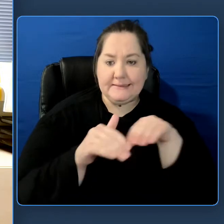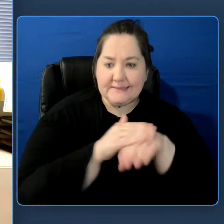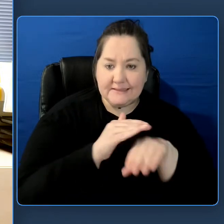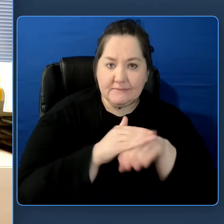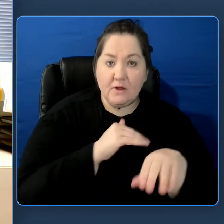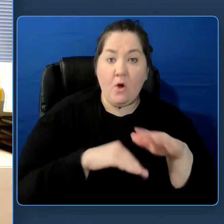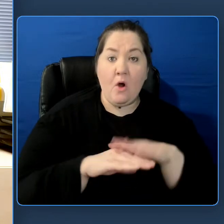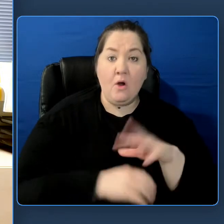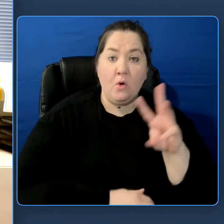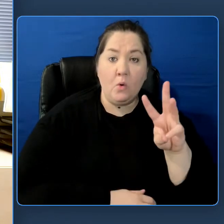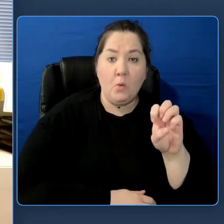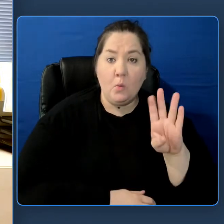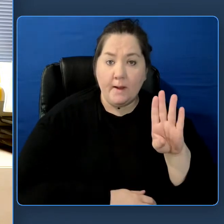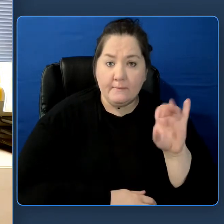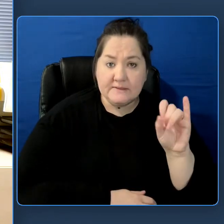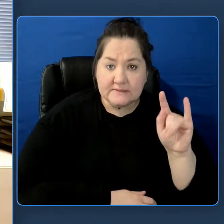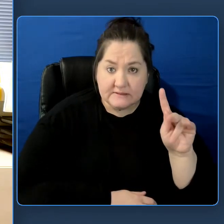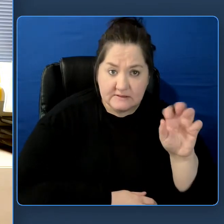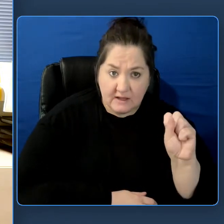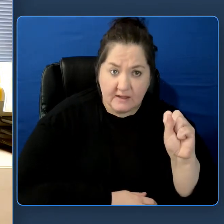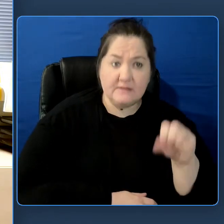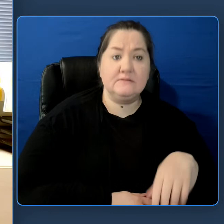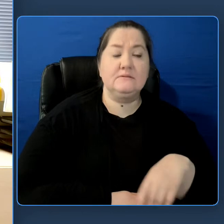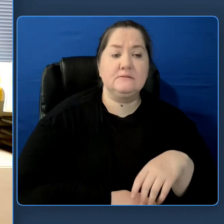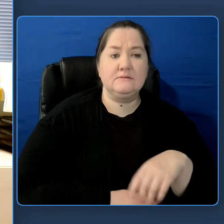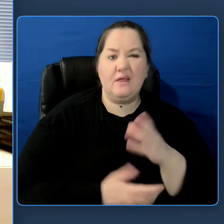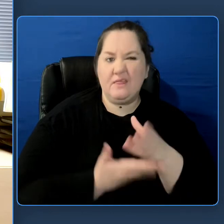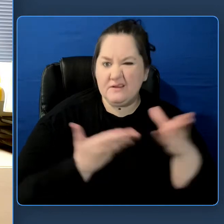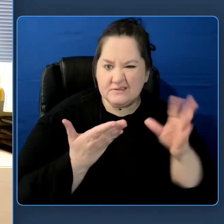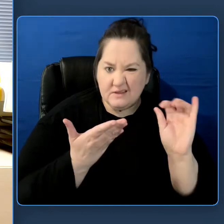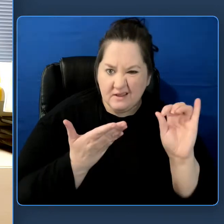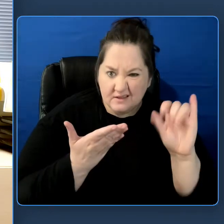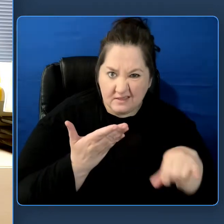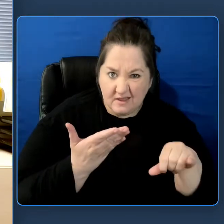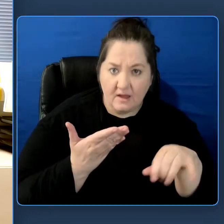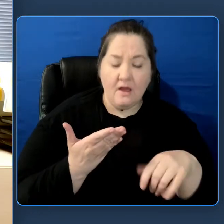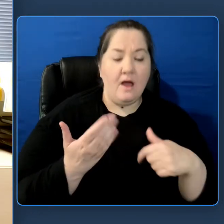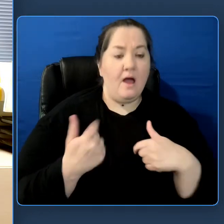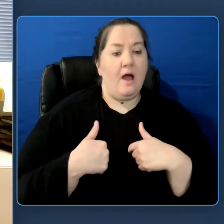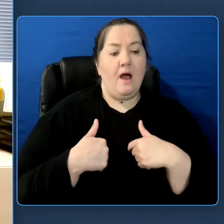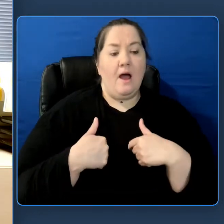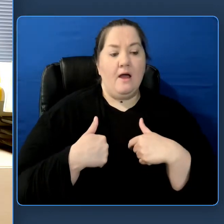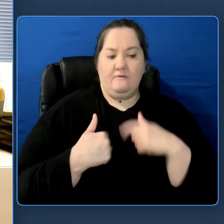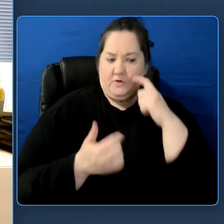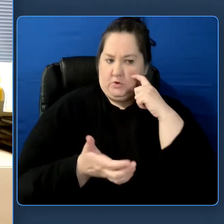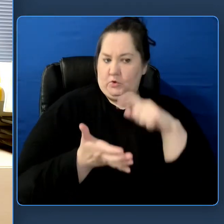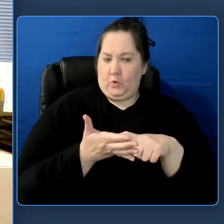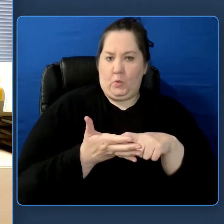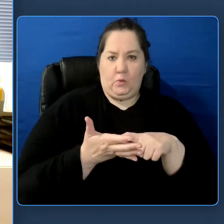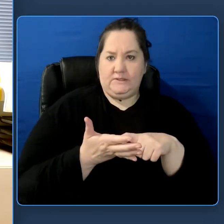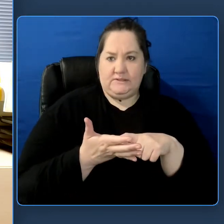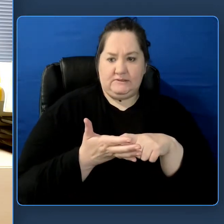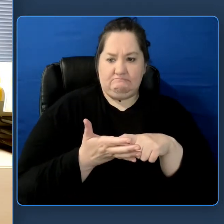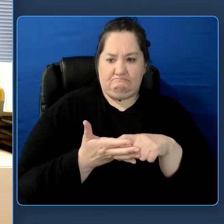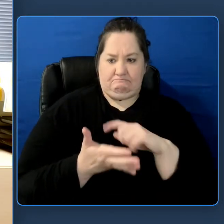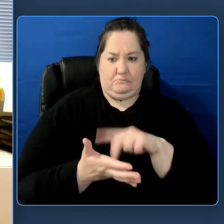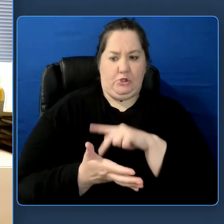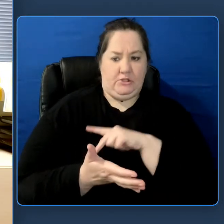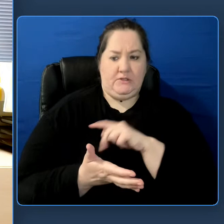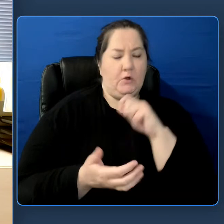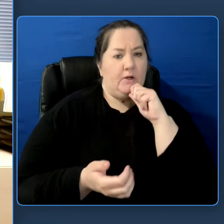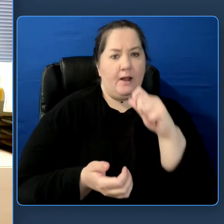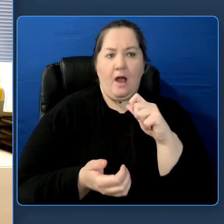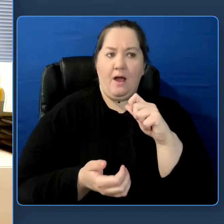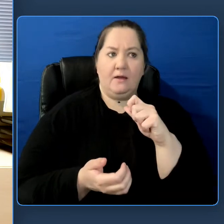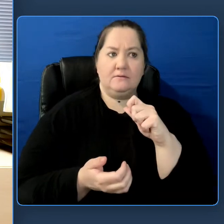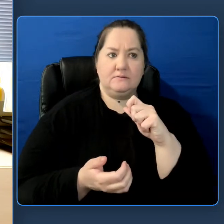accessibility on websites and things of that nature? I personally have noticed that they